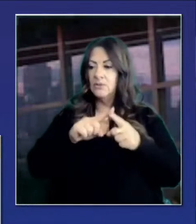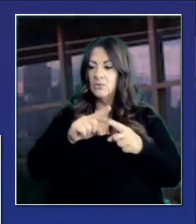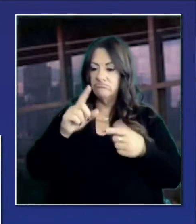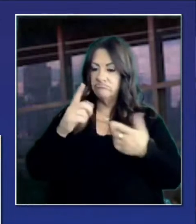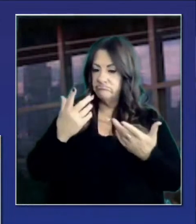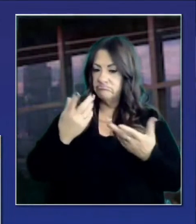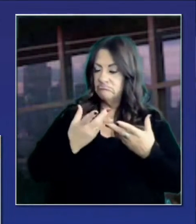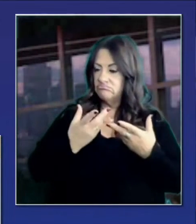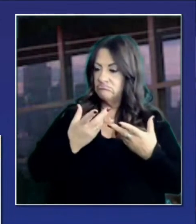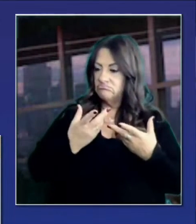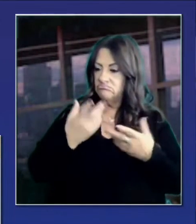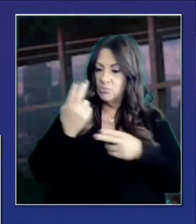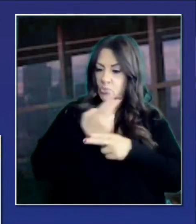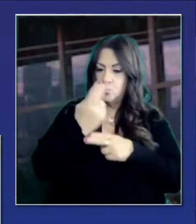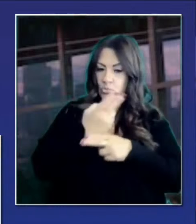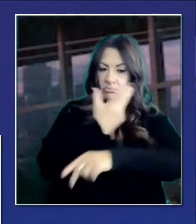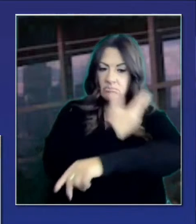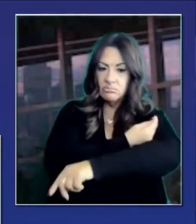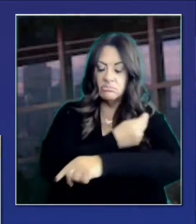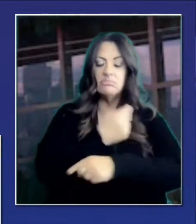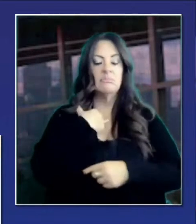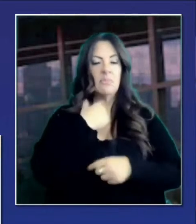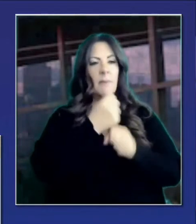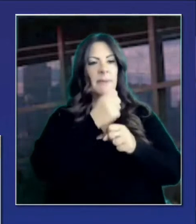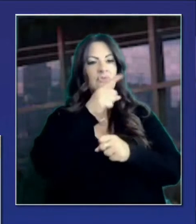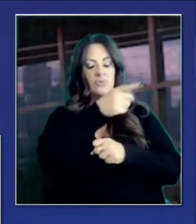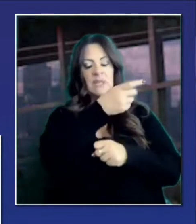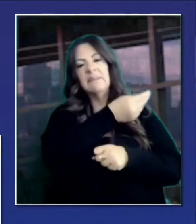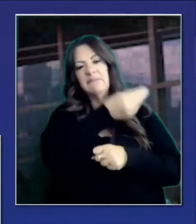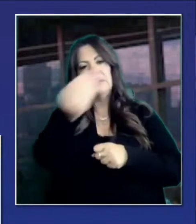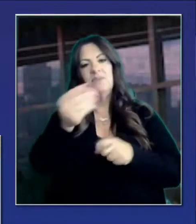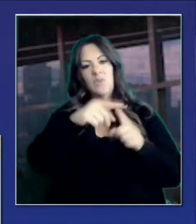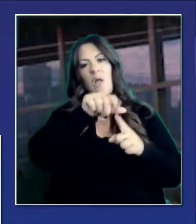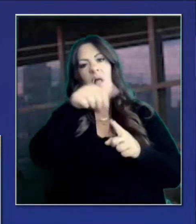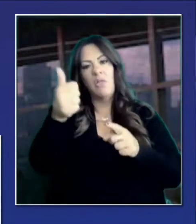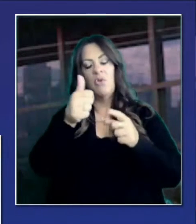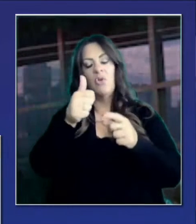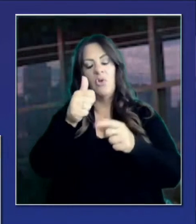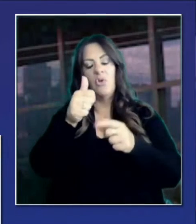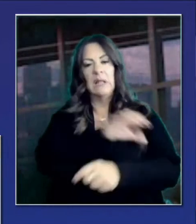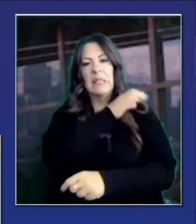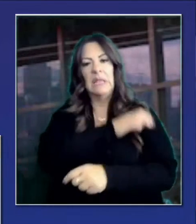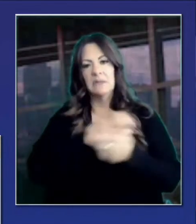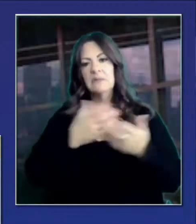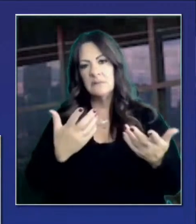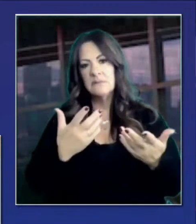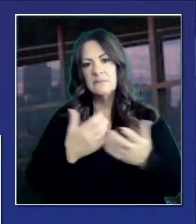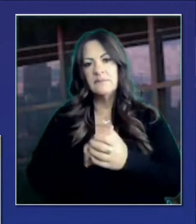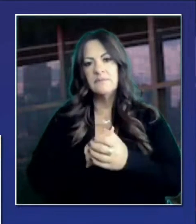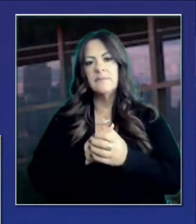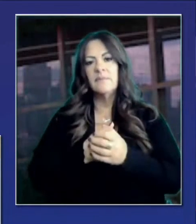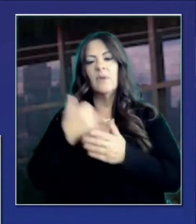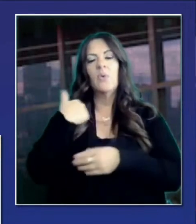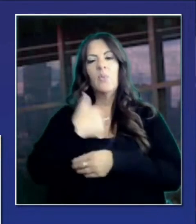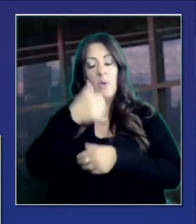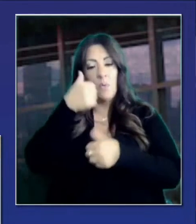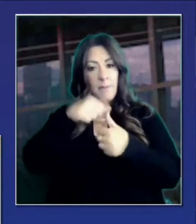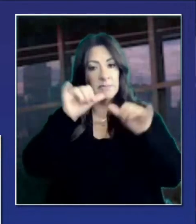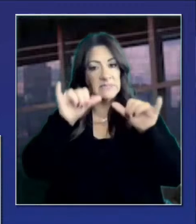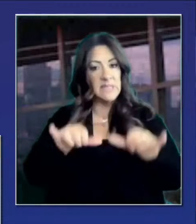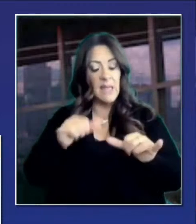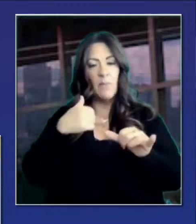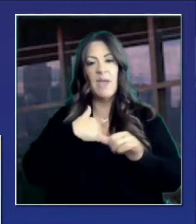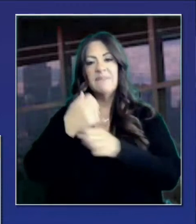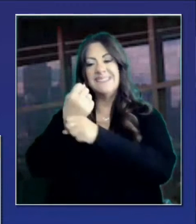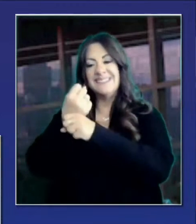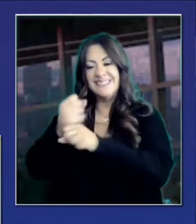something prospective, I can assure you. We have a vaccinating team. As you know, we've got 3 task force. We have our safety task force, we have our